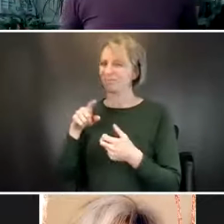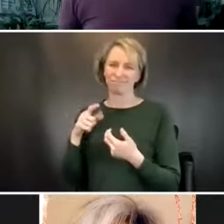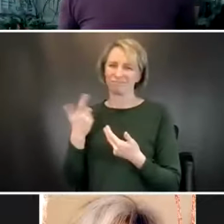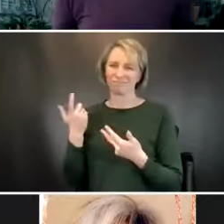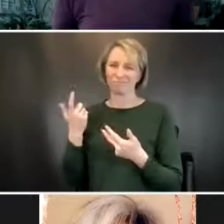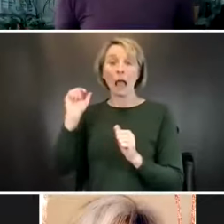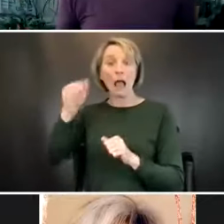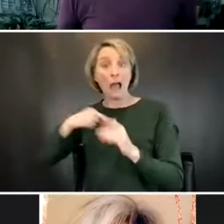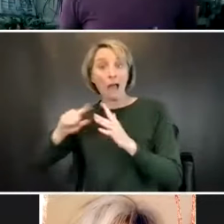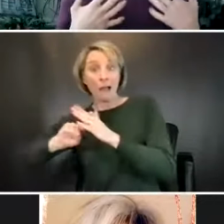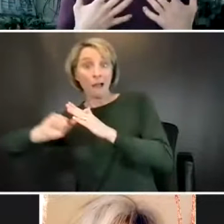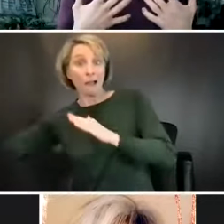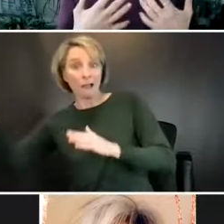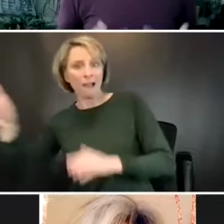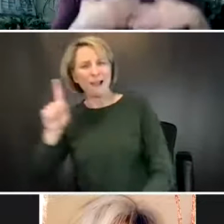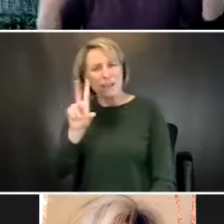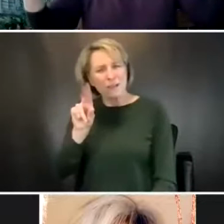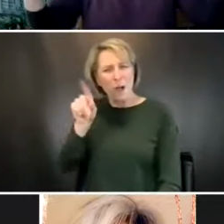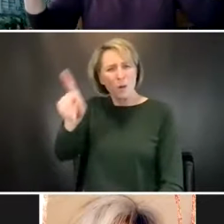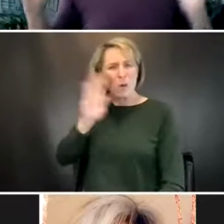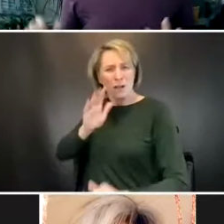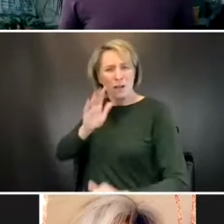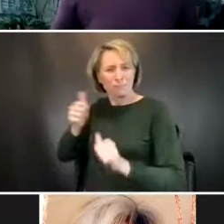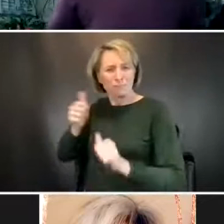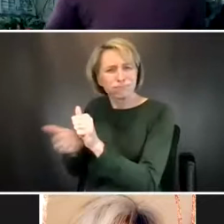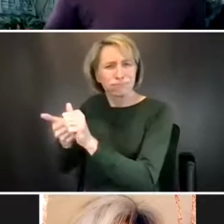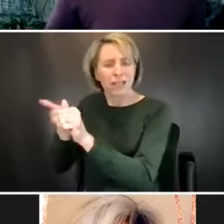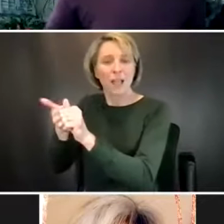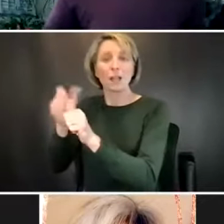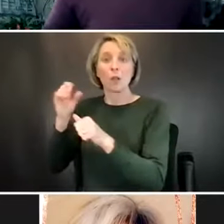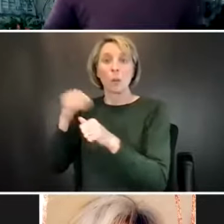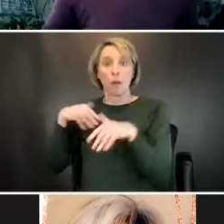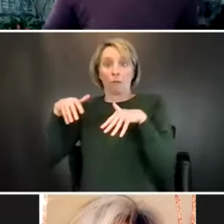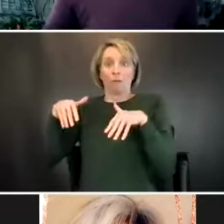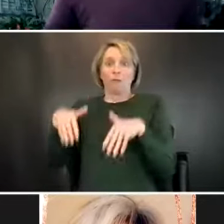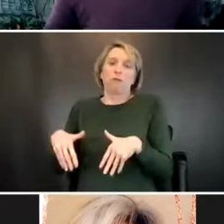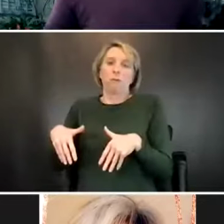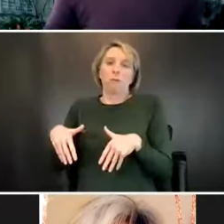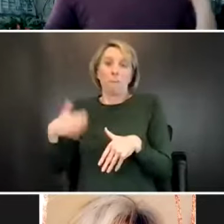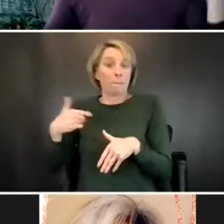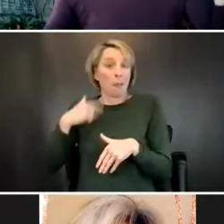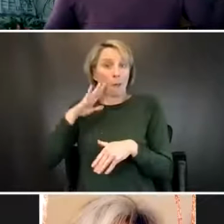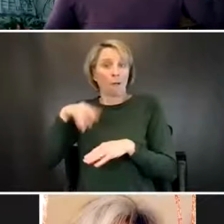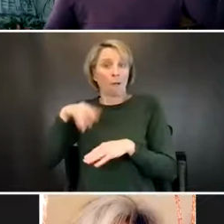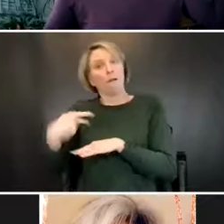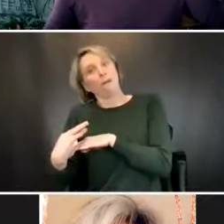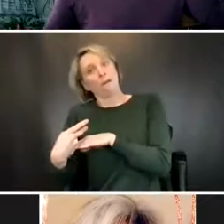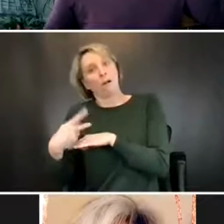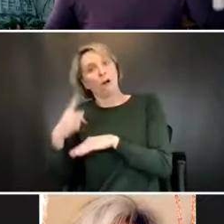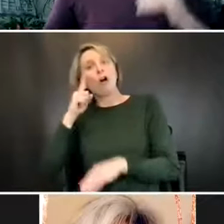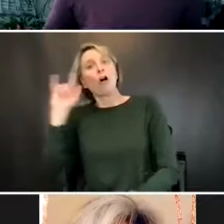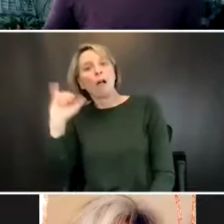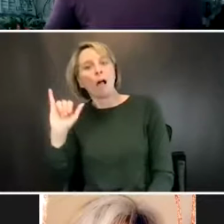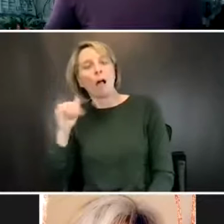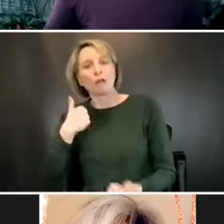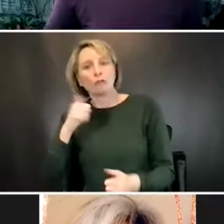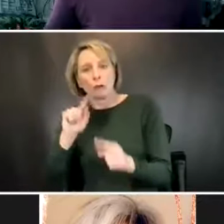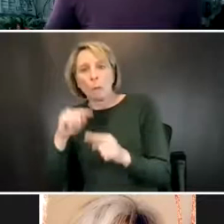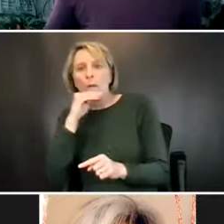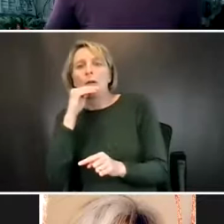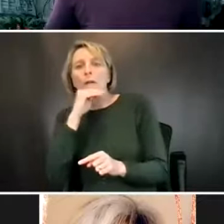hopefully they wouldn't be too interested in a dead heather. I don't know, but that would be my hope. But the highest level of distress is going to get